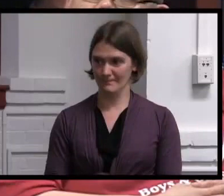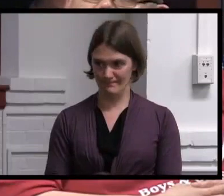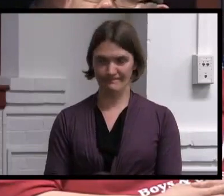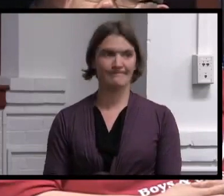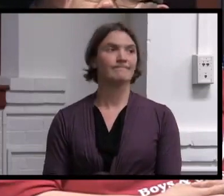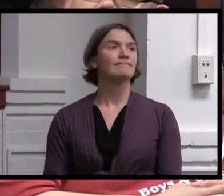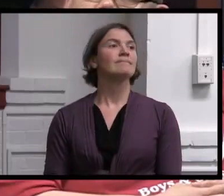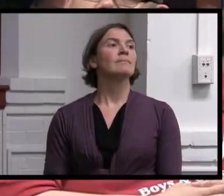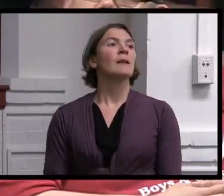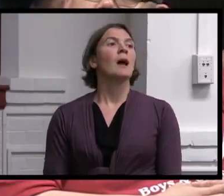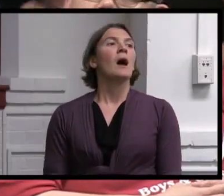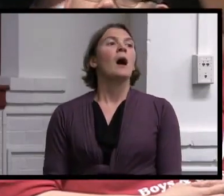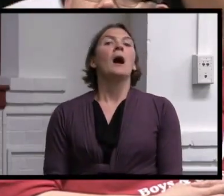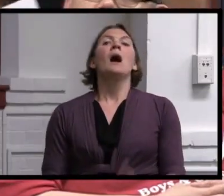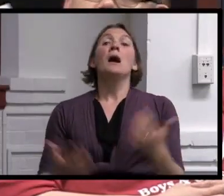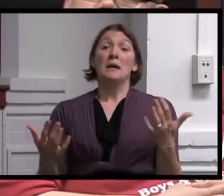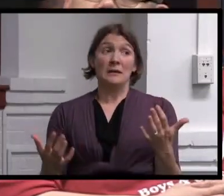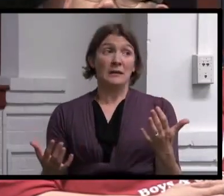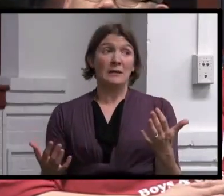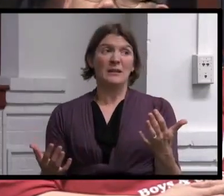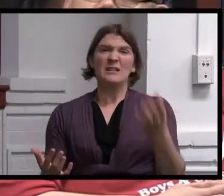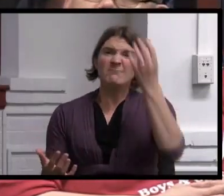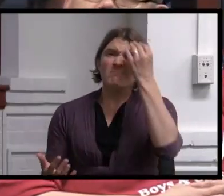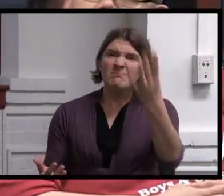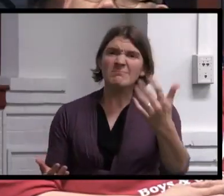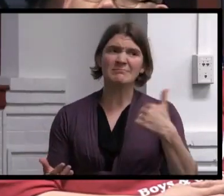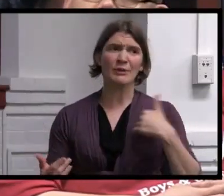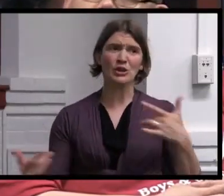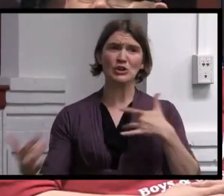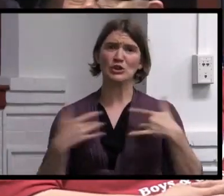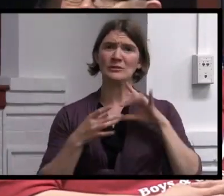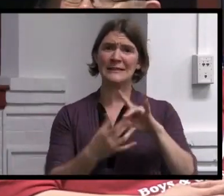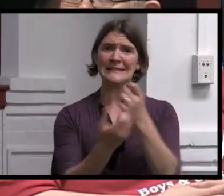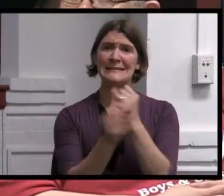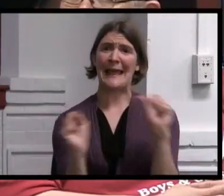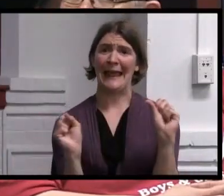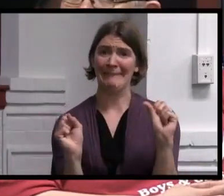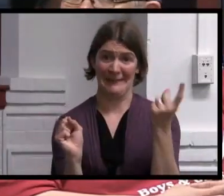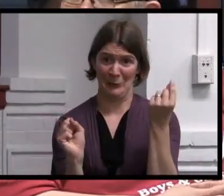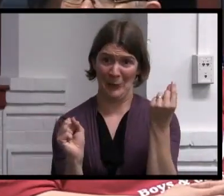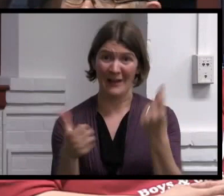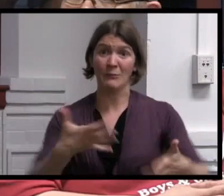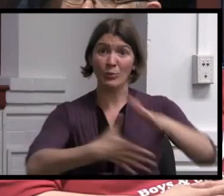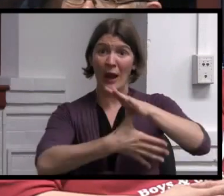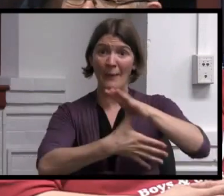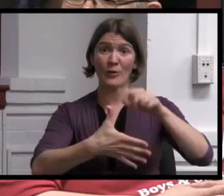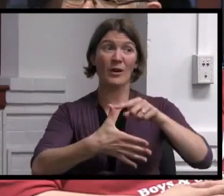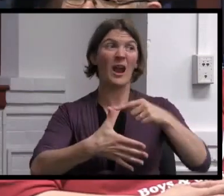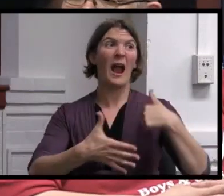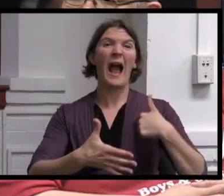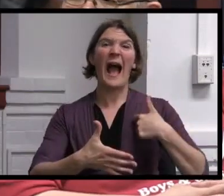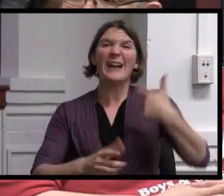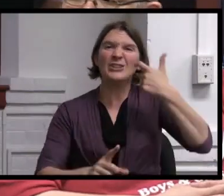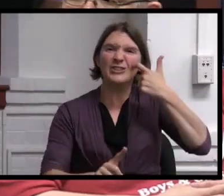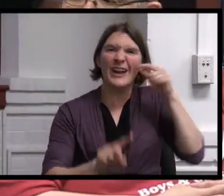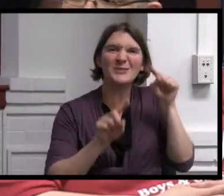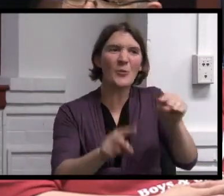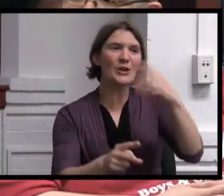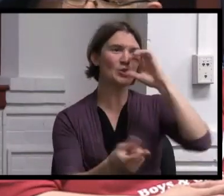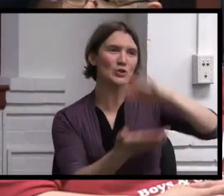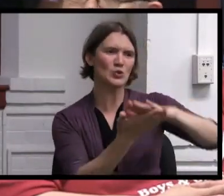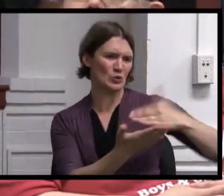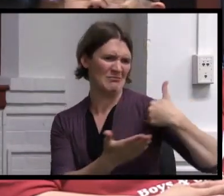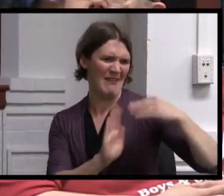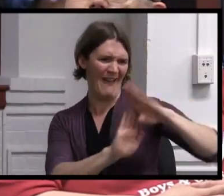yes. I have safety concerns. My primary concern is that while I was just there about a half an hour